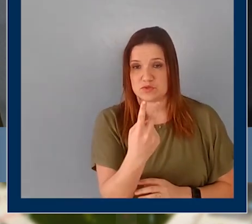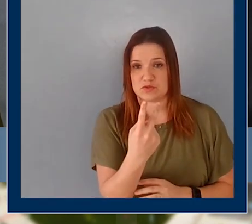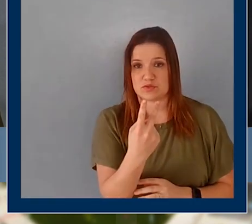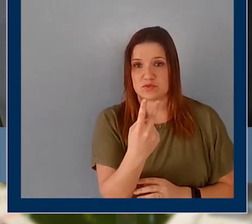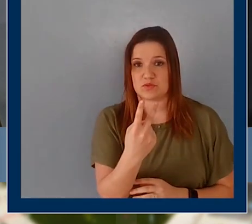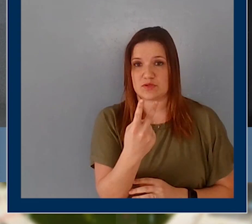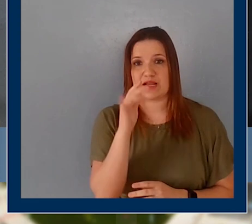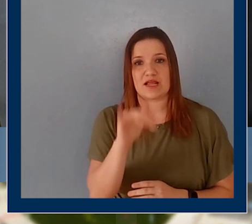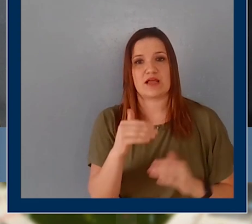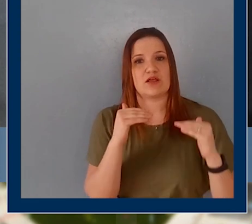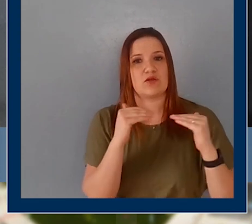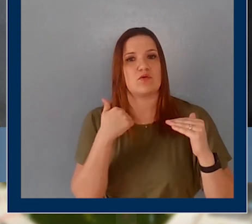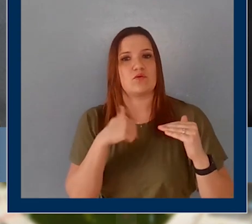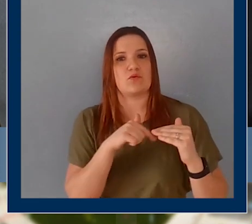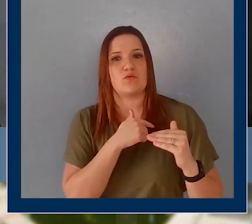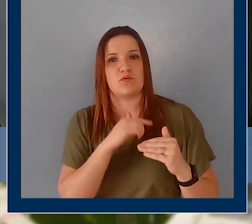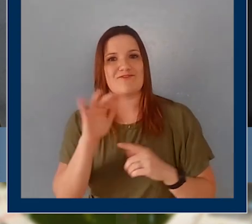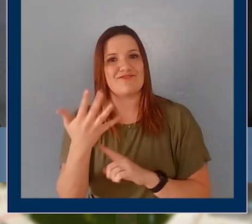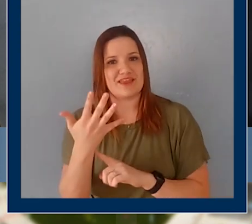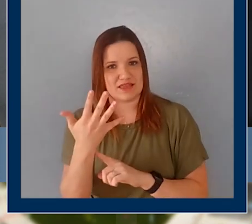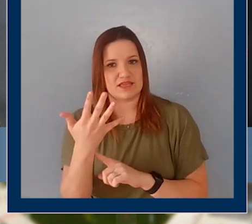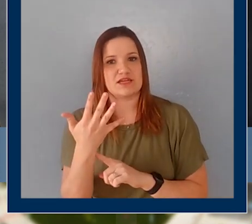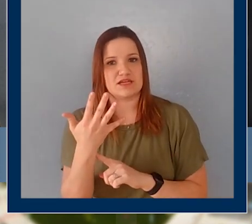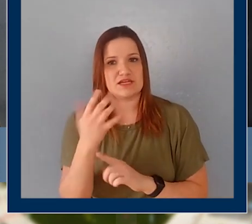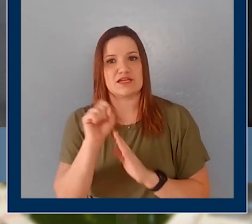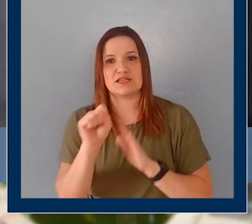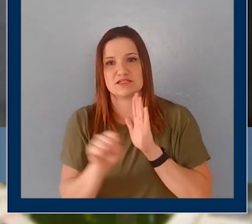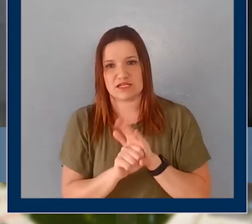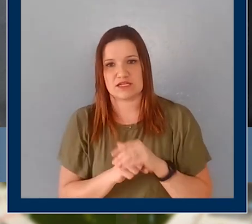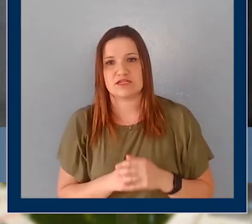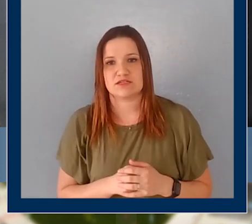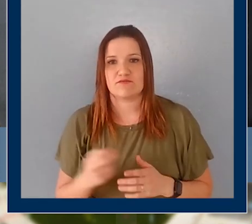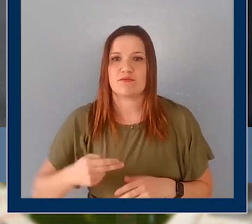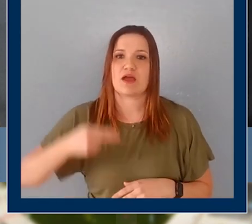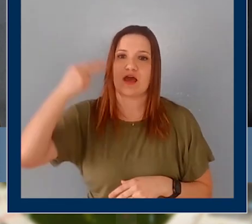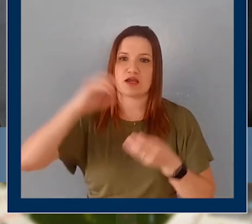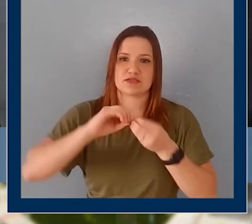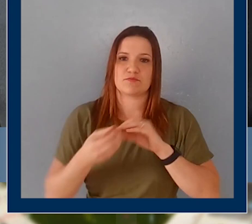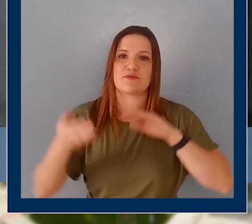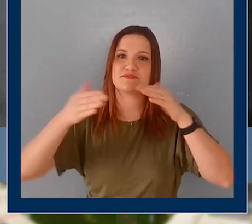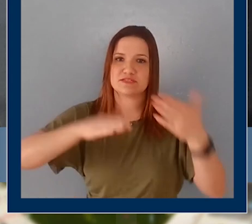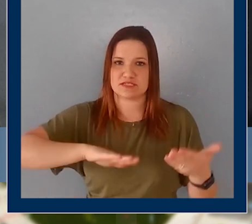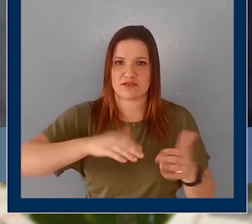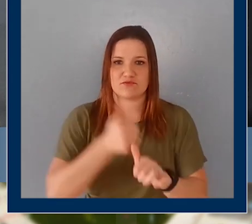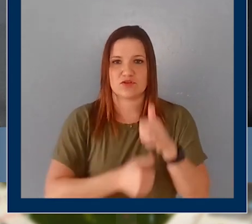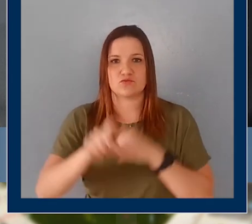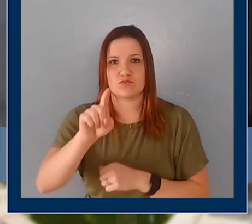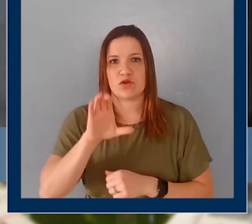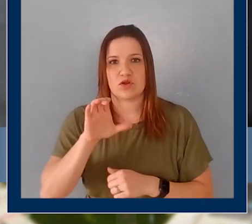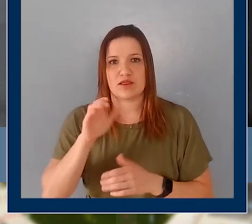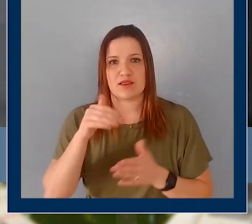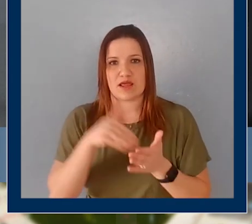literally flip-flopped between our county in particular and at the state level. And unfortunately,